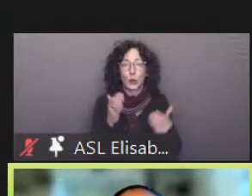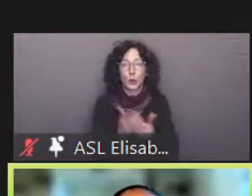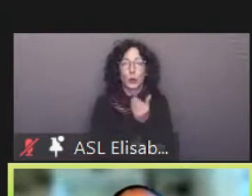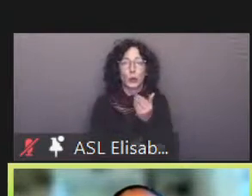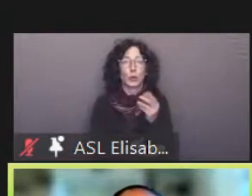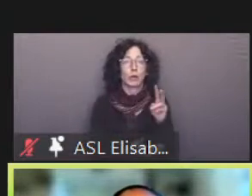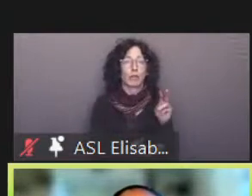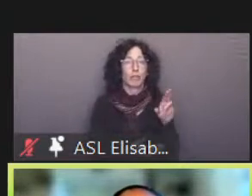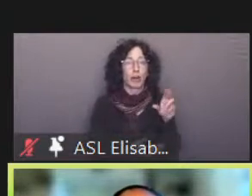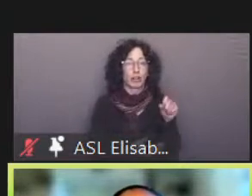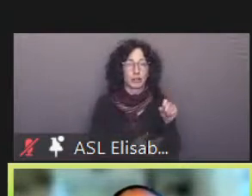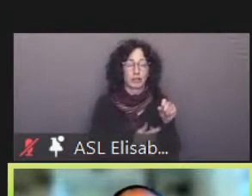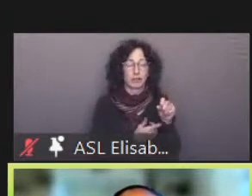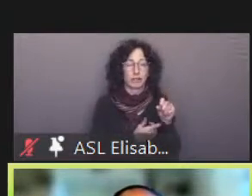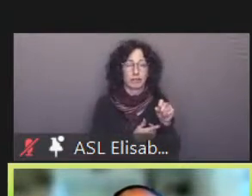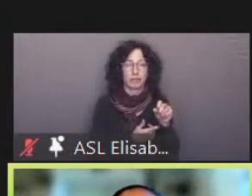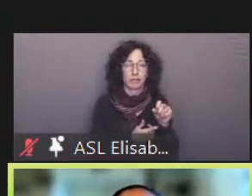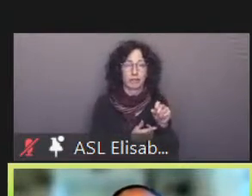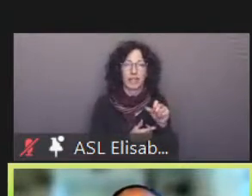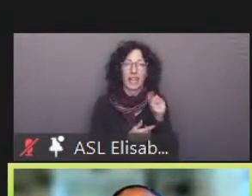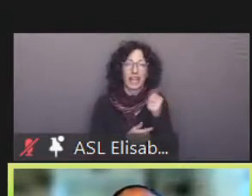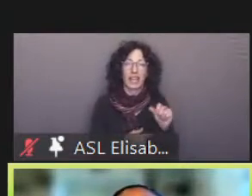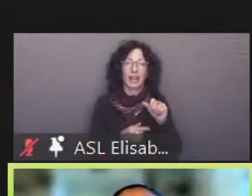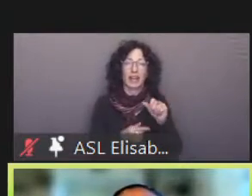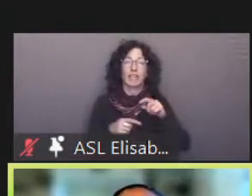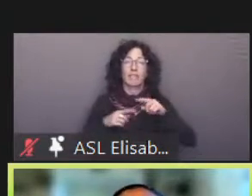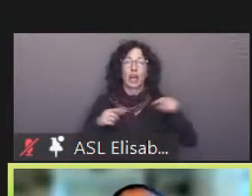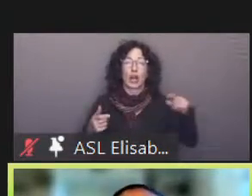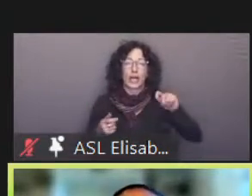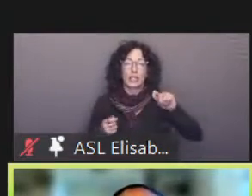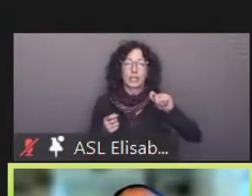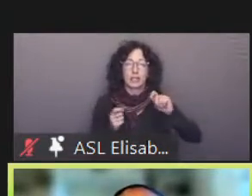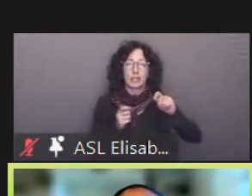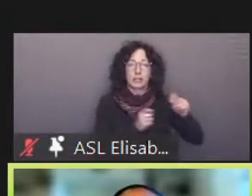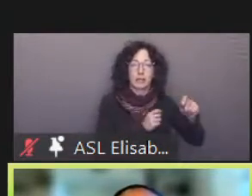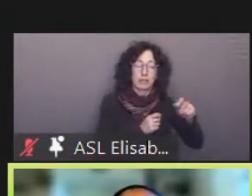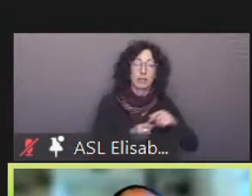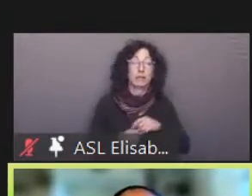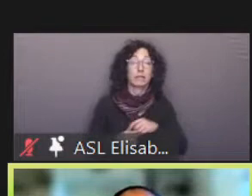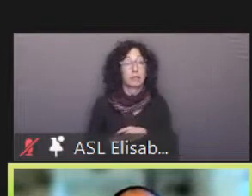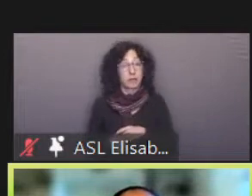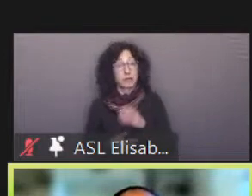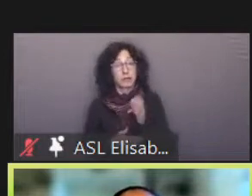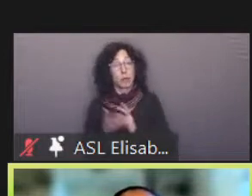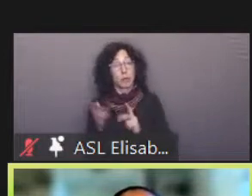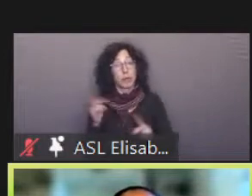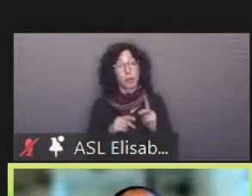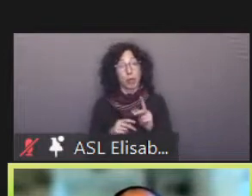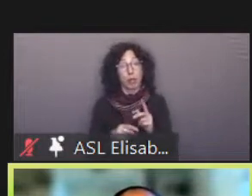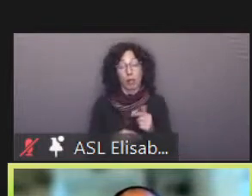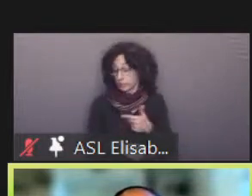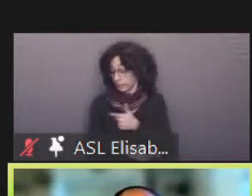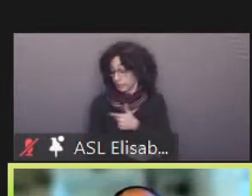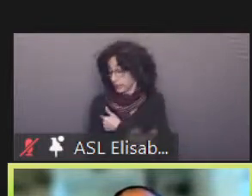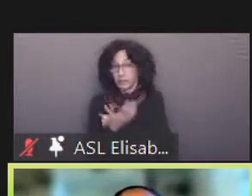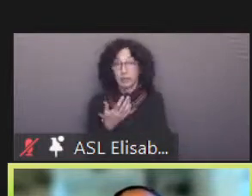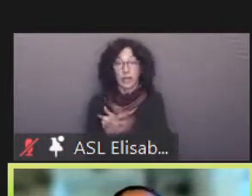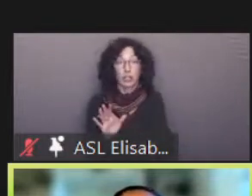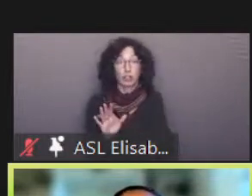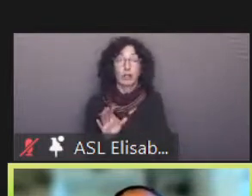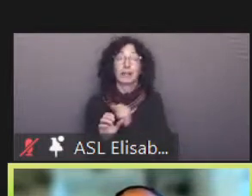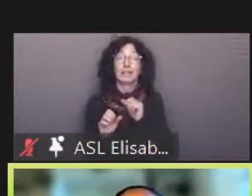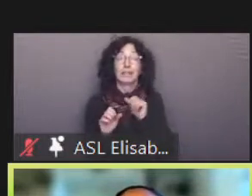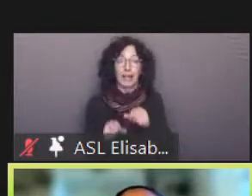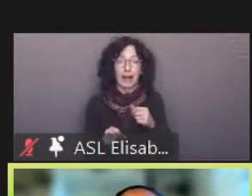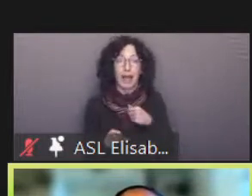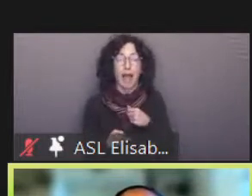the news. It is possible that some people after getting vaccine may get mild